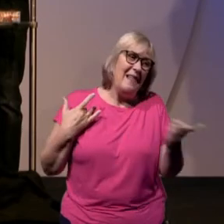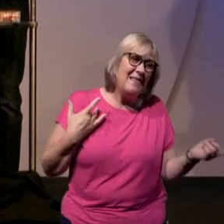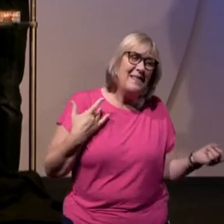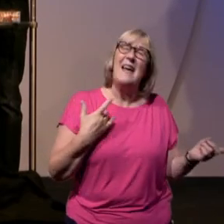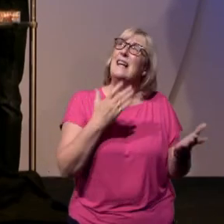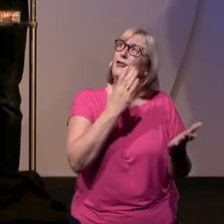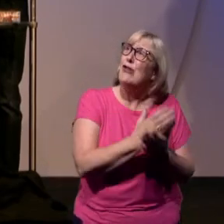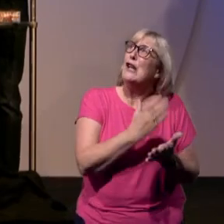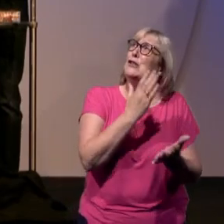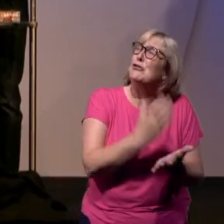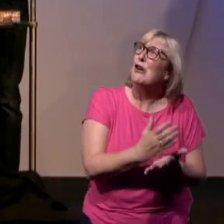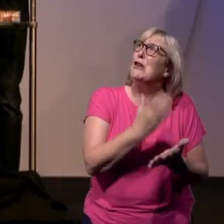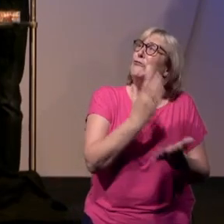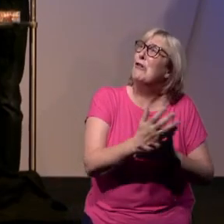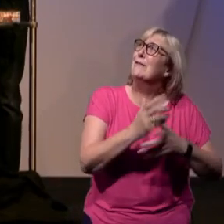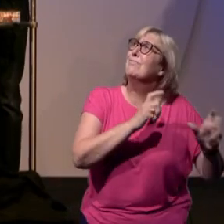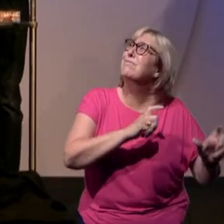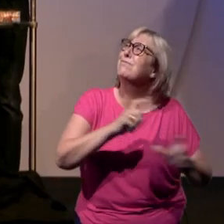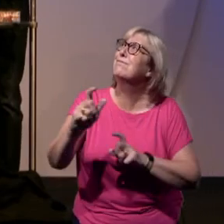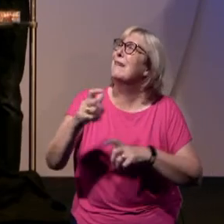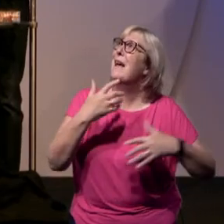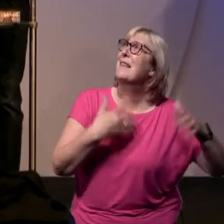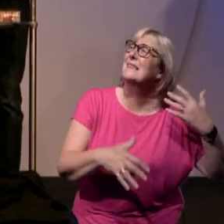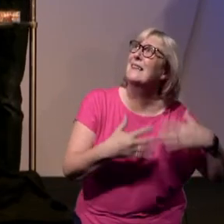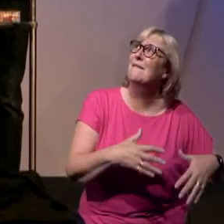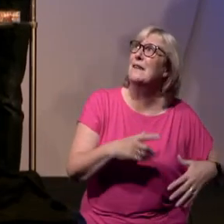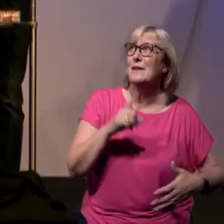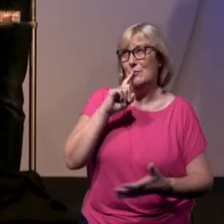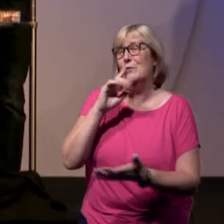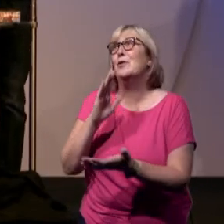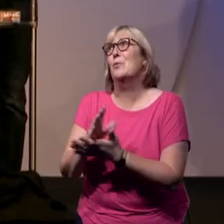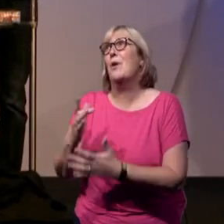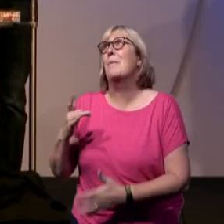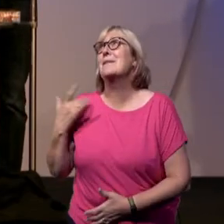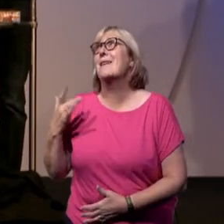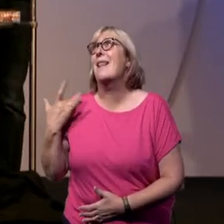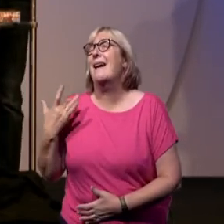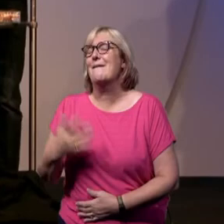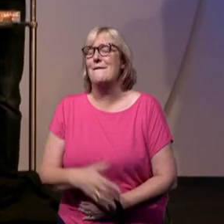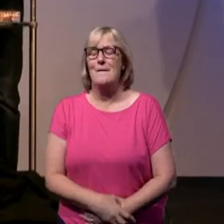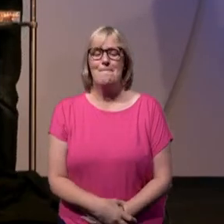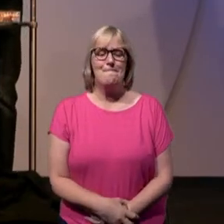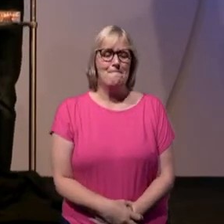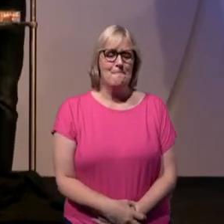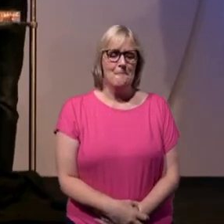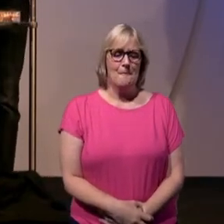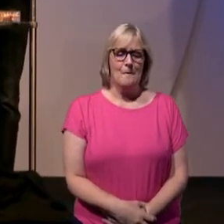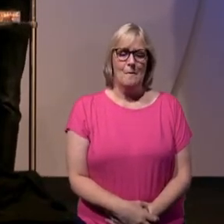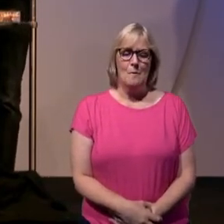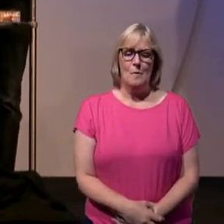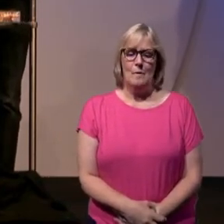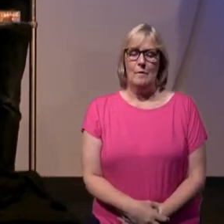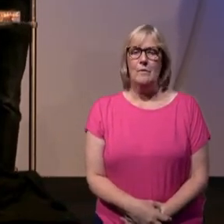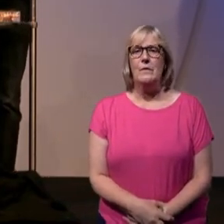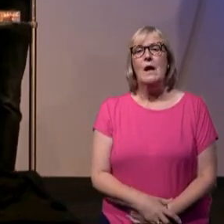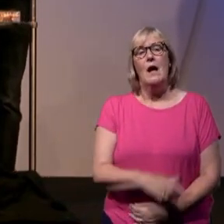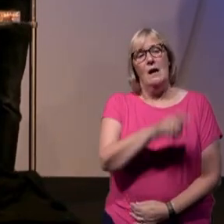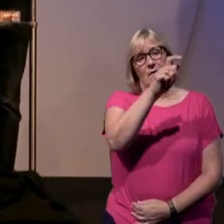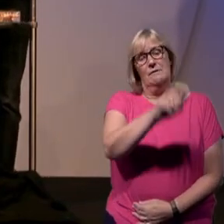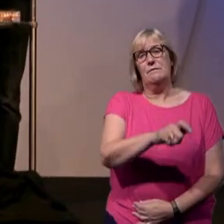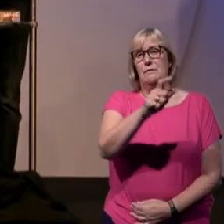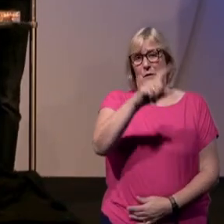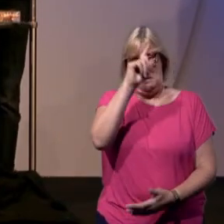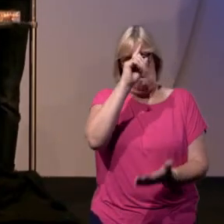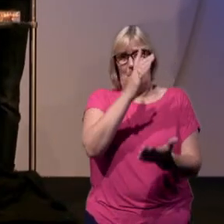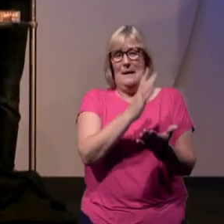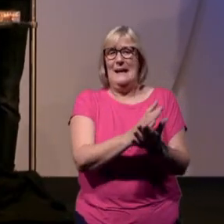to trust in you. Here's how that worked out in the life of some persecuted